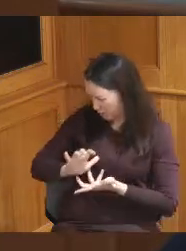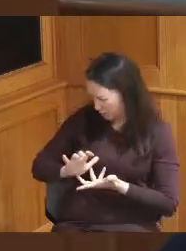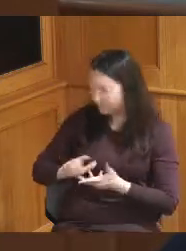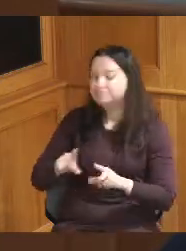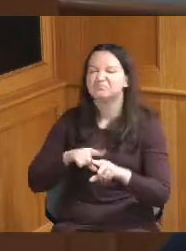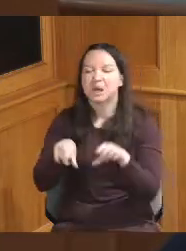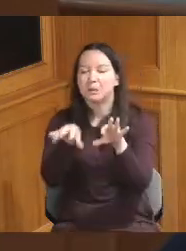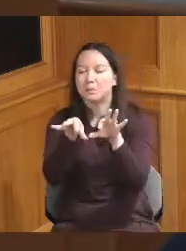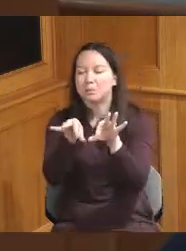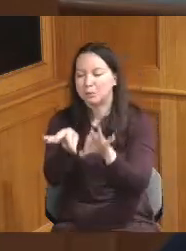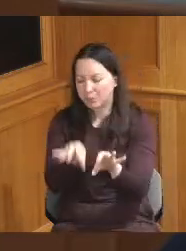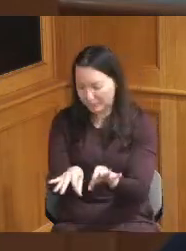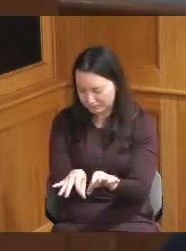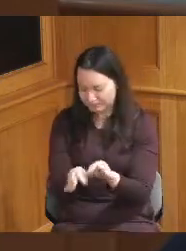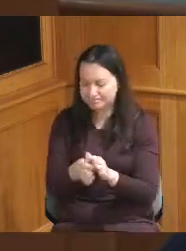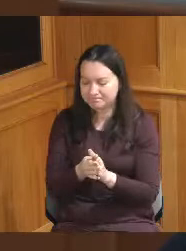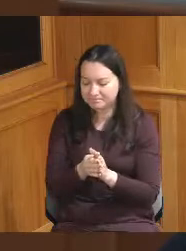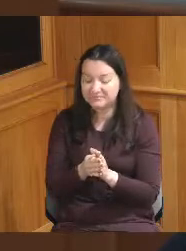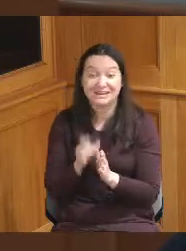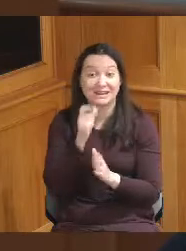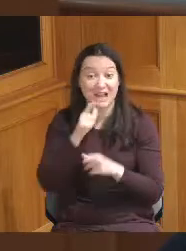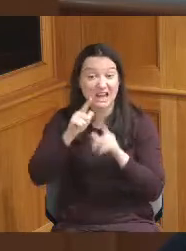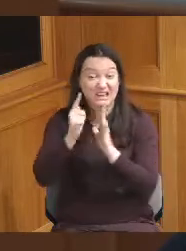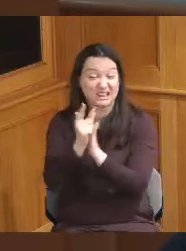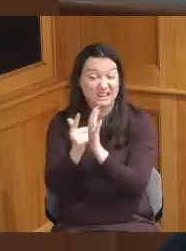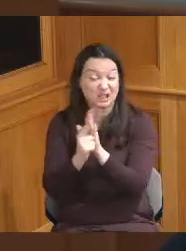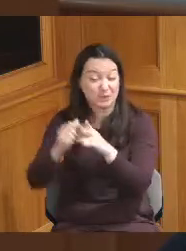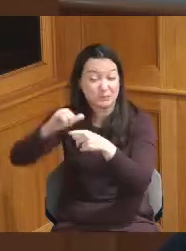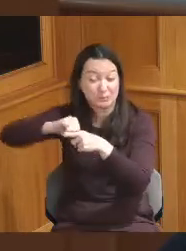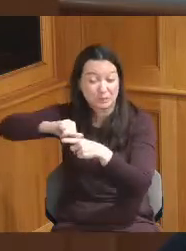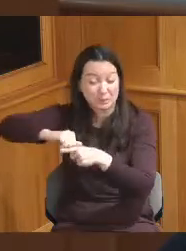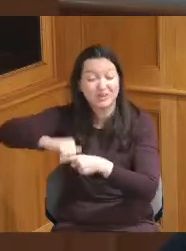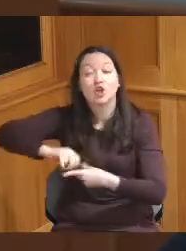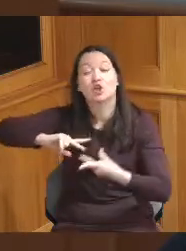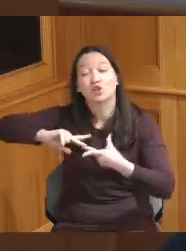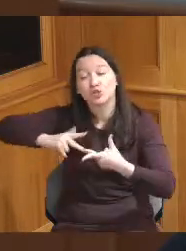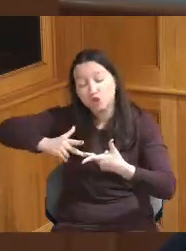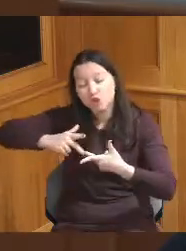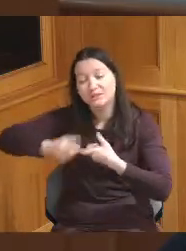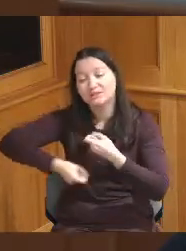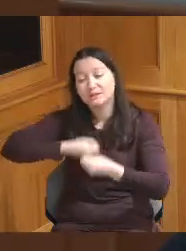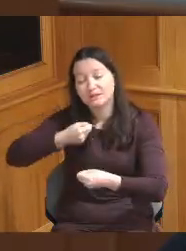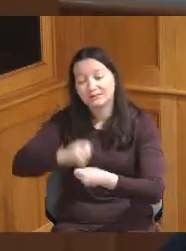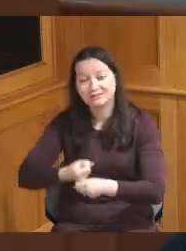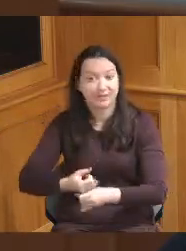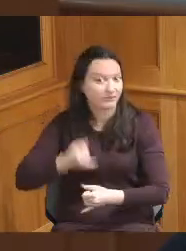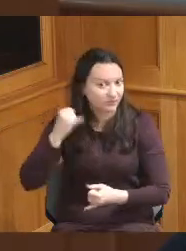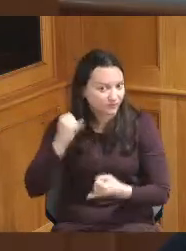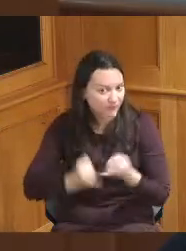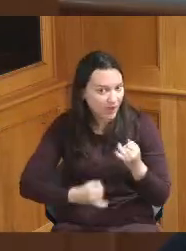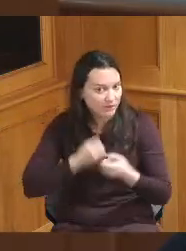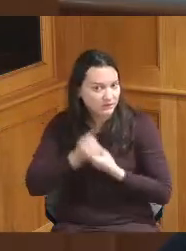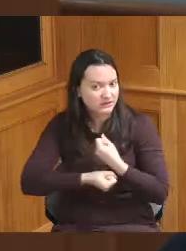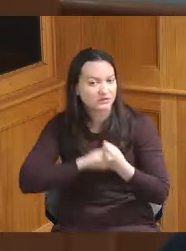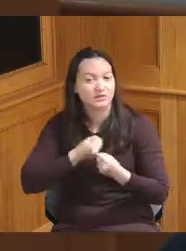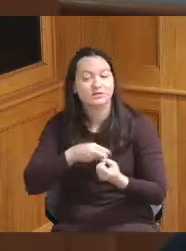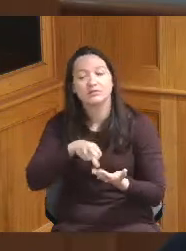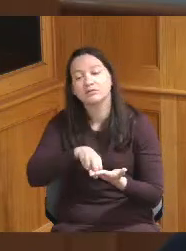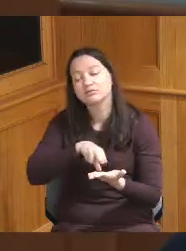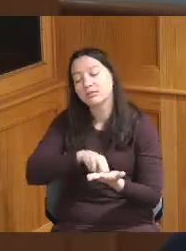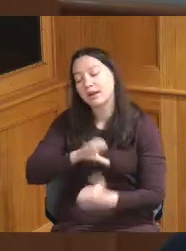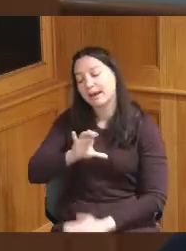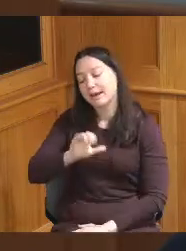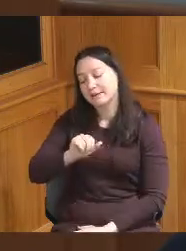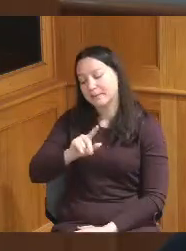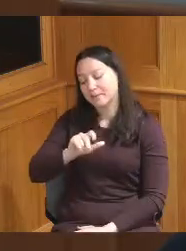but let me kind of cut it down to non-legal terms. This is the third year and final year of the contract for Capital